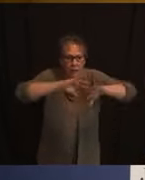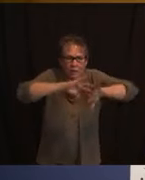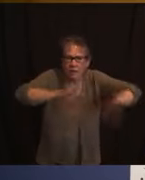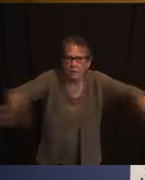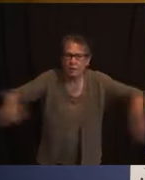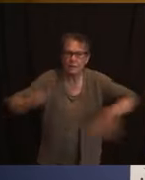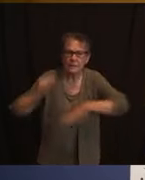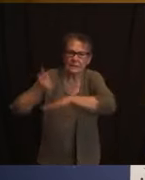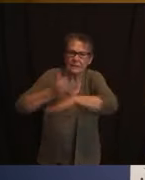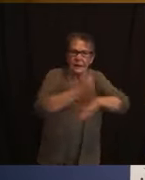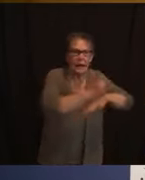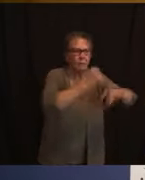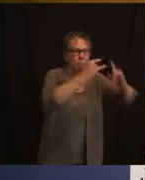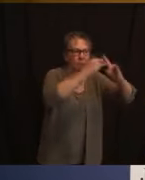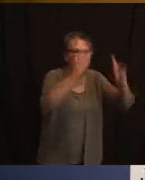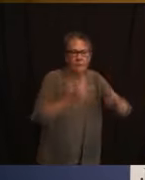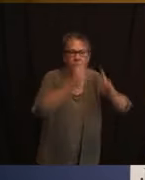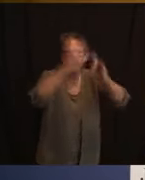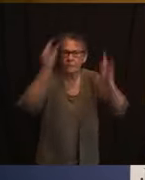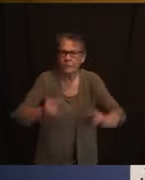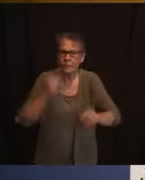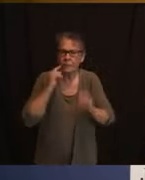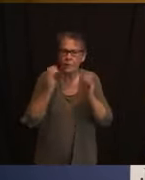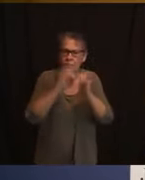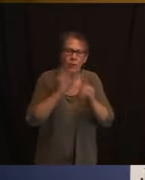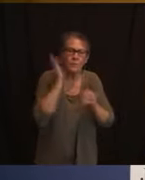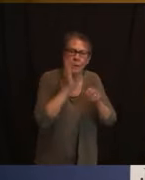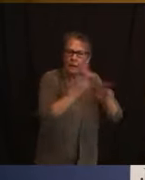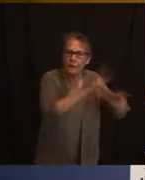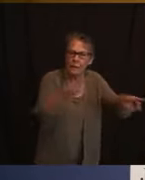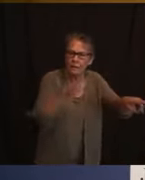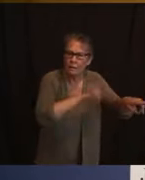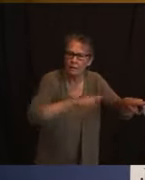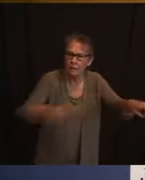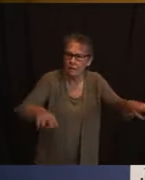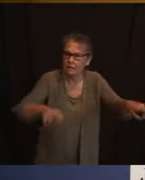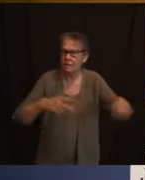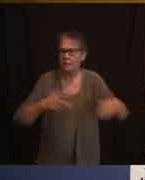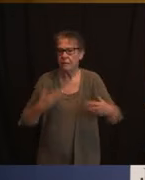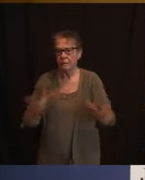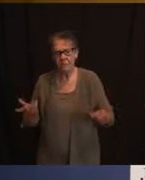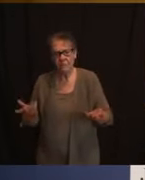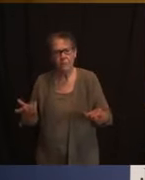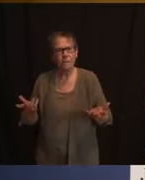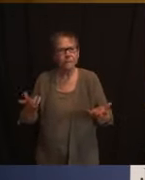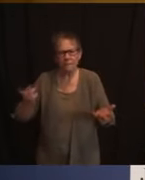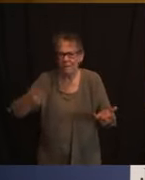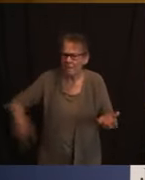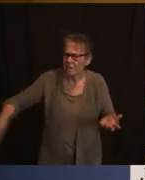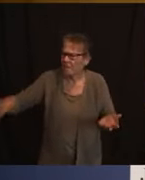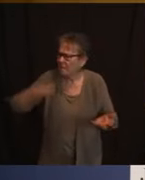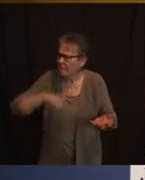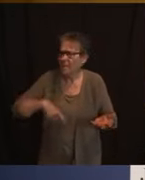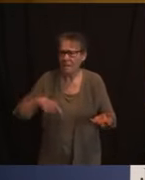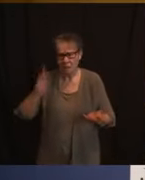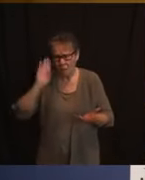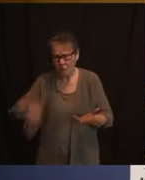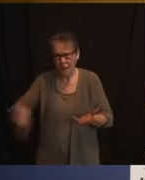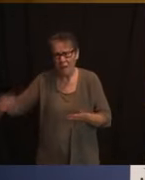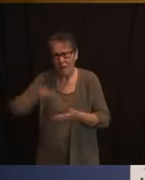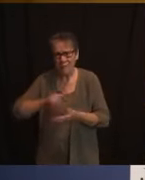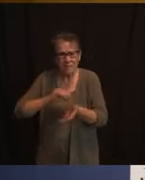time, they have continued essential services like welcoming new babies into the world, caring for trauma patients,